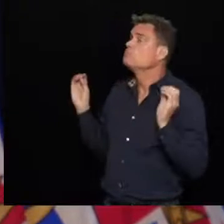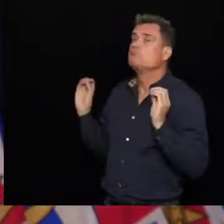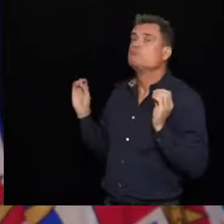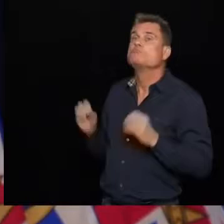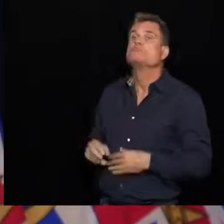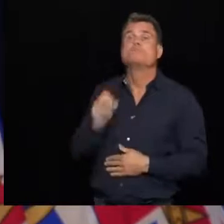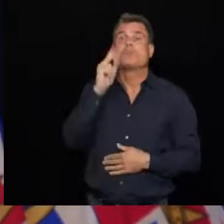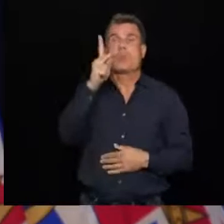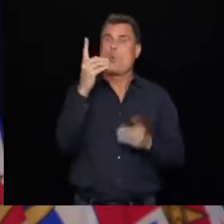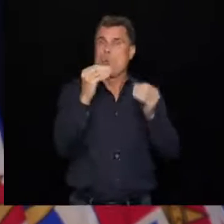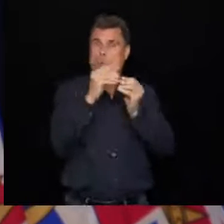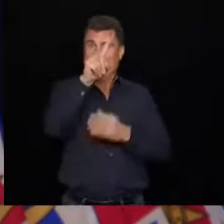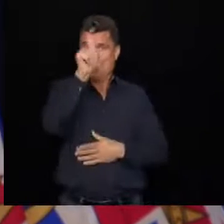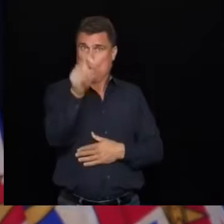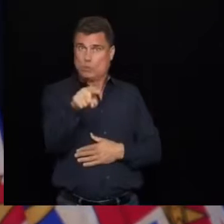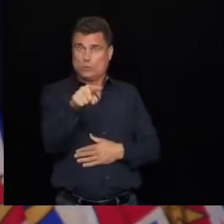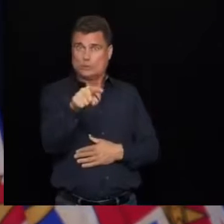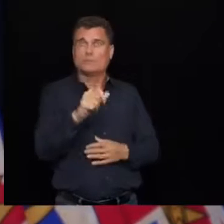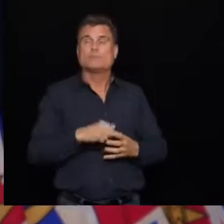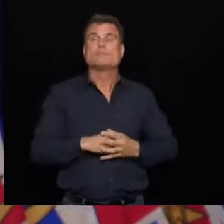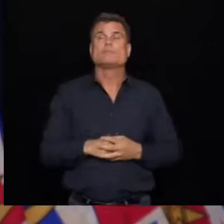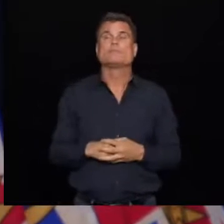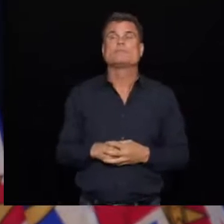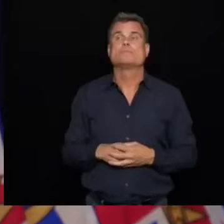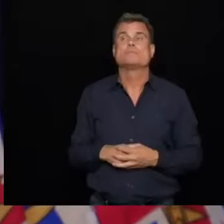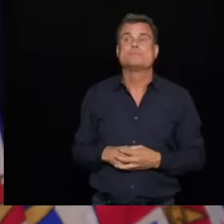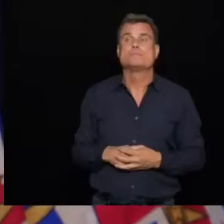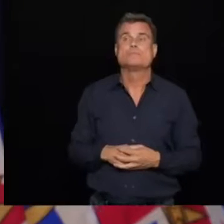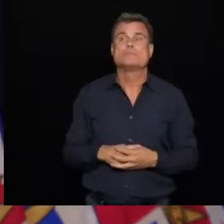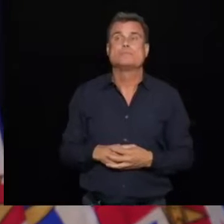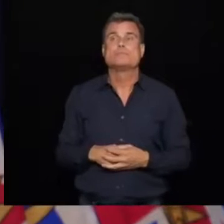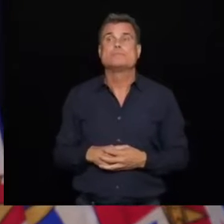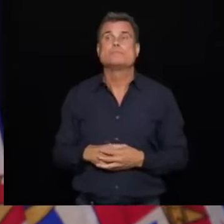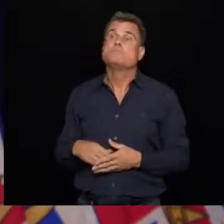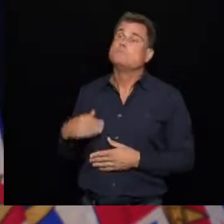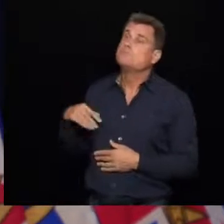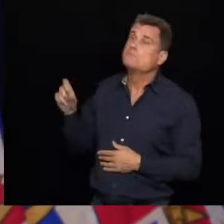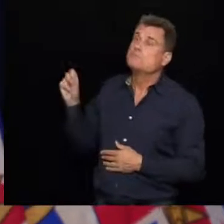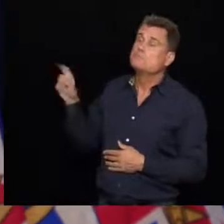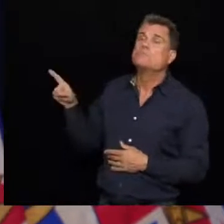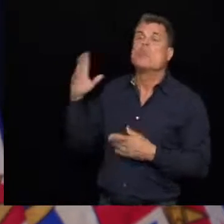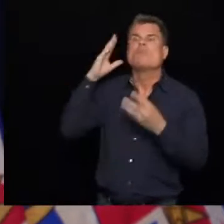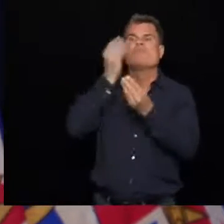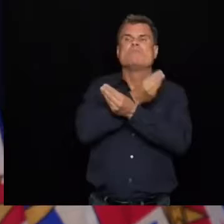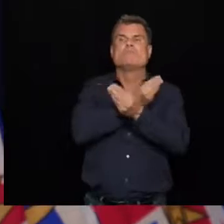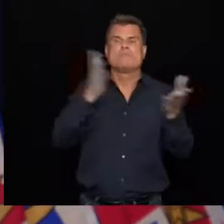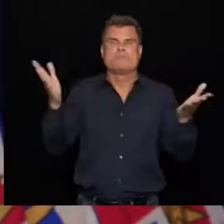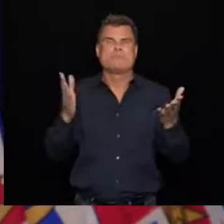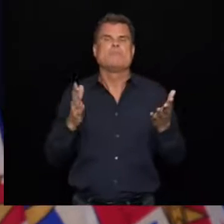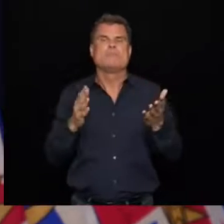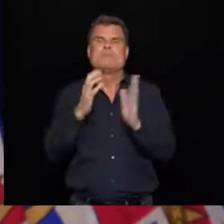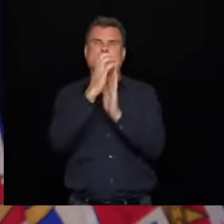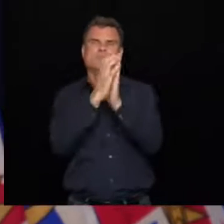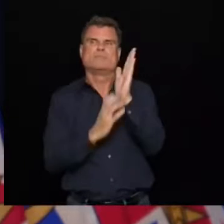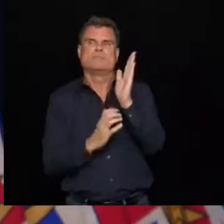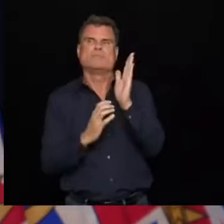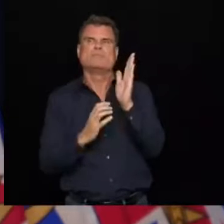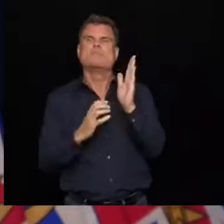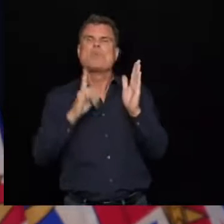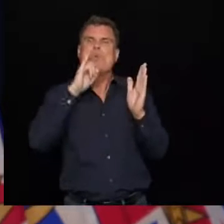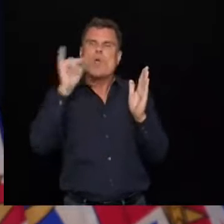listening, Dr. Henry will release a statement this afternoon with the latest information on cases, hospitalizations, and outbreaks, which you can find at